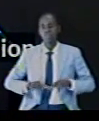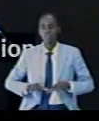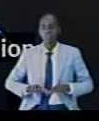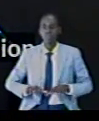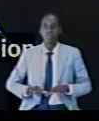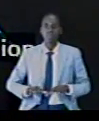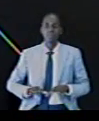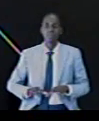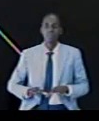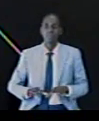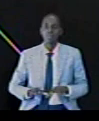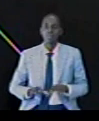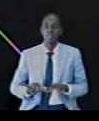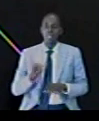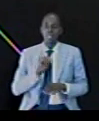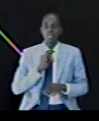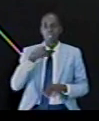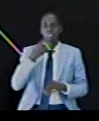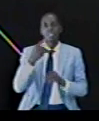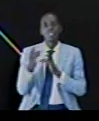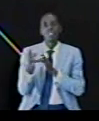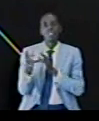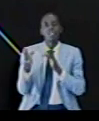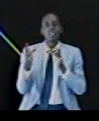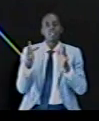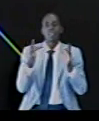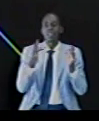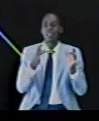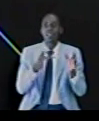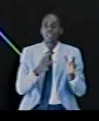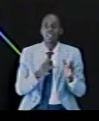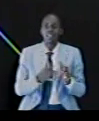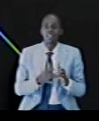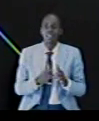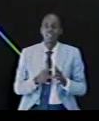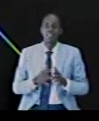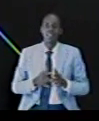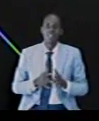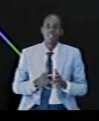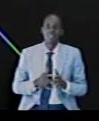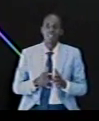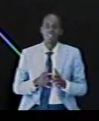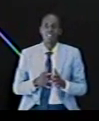depression, I speak Jesus.